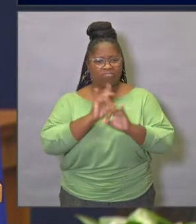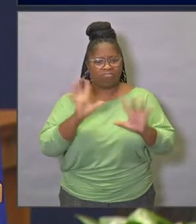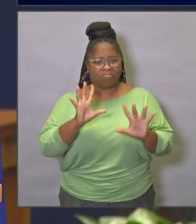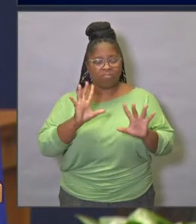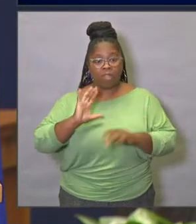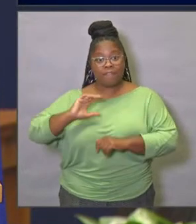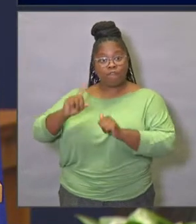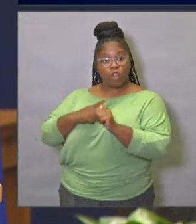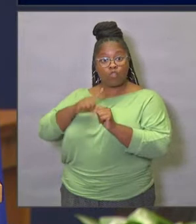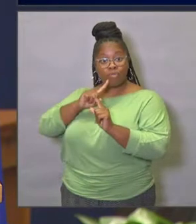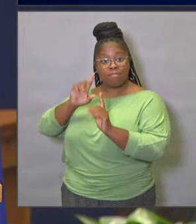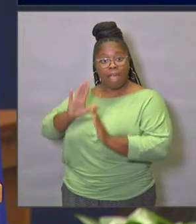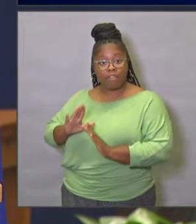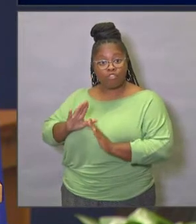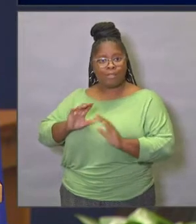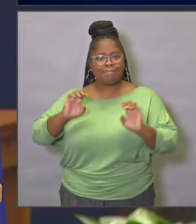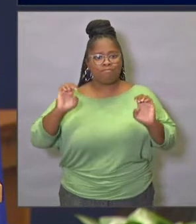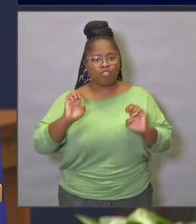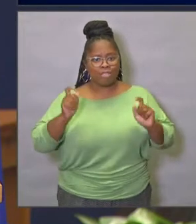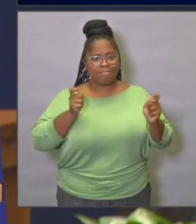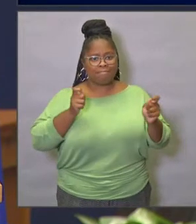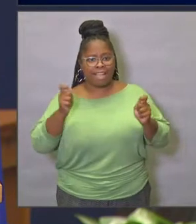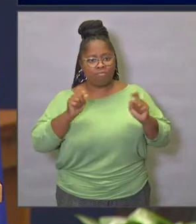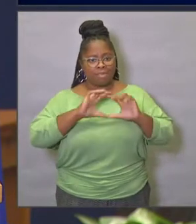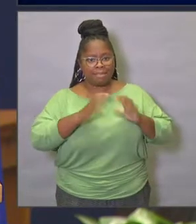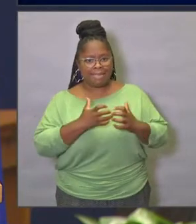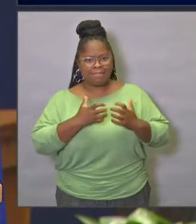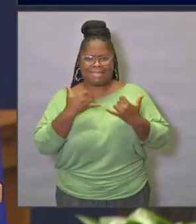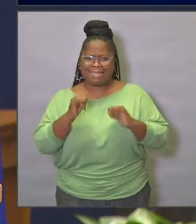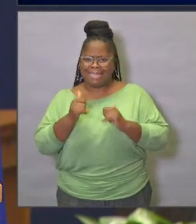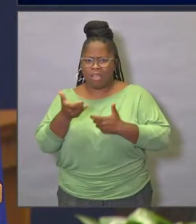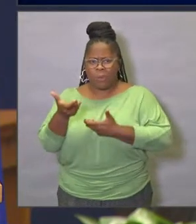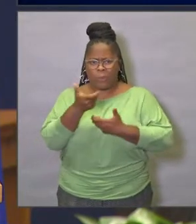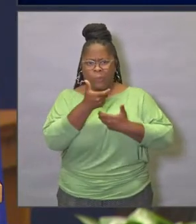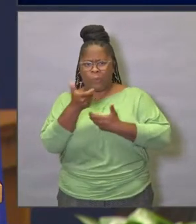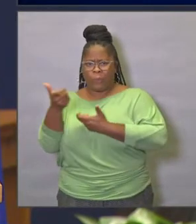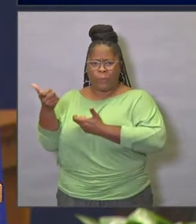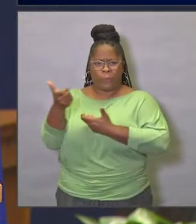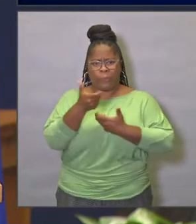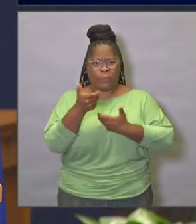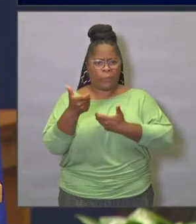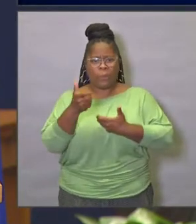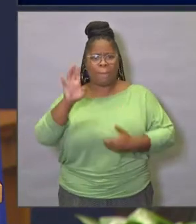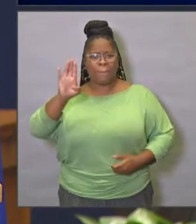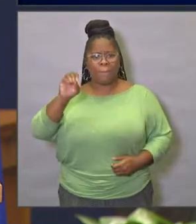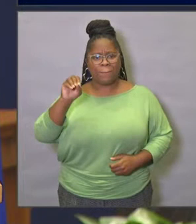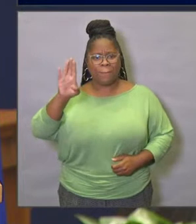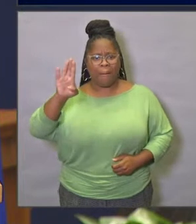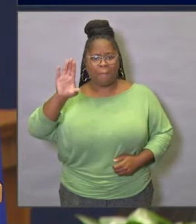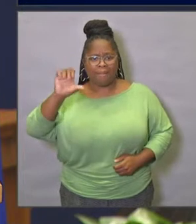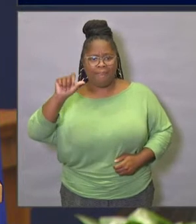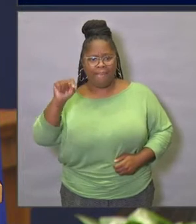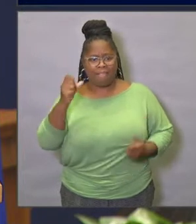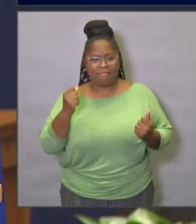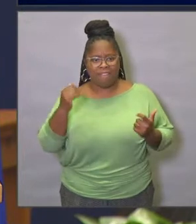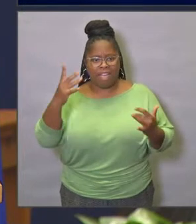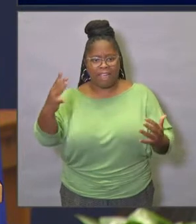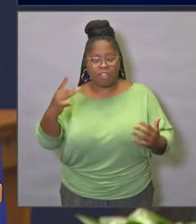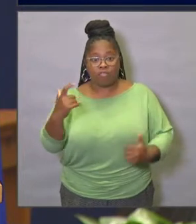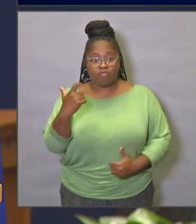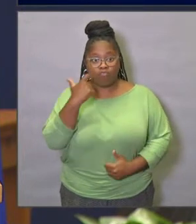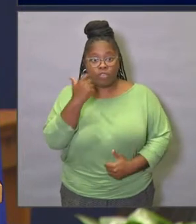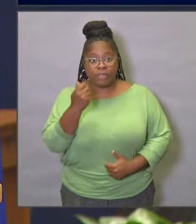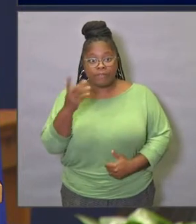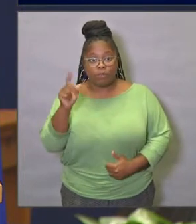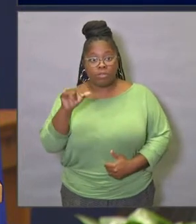emergency management team continue to battle the Bobcat fire. Over the last several days, as winds picked up and shifted, the blaze has